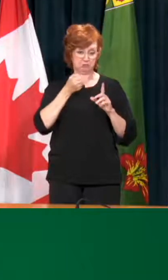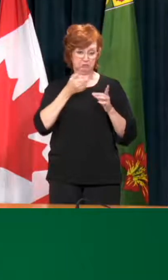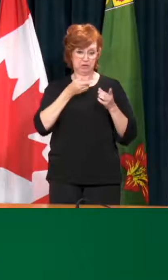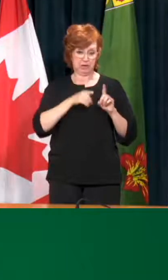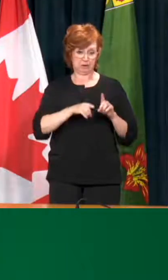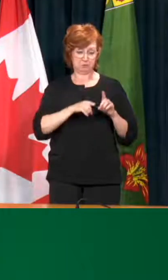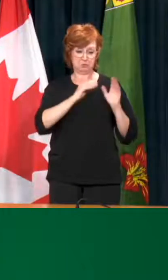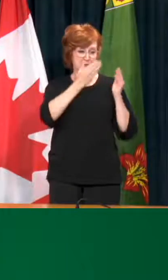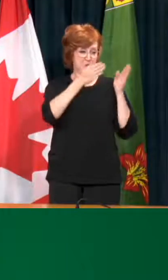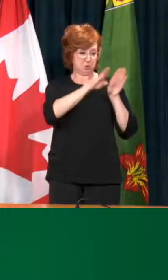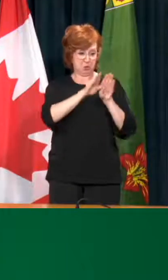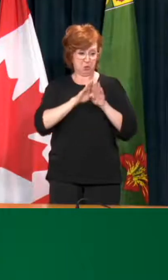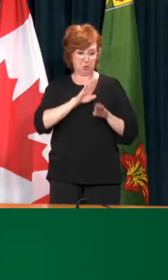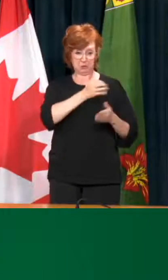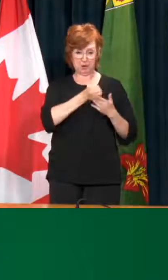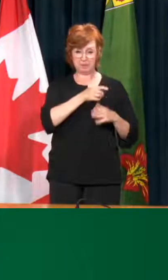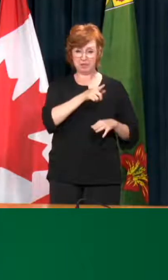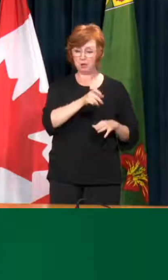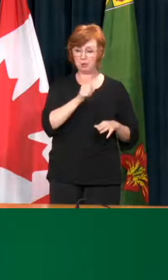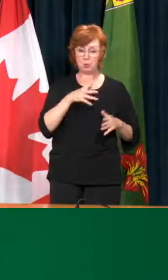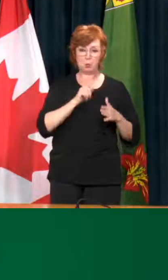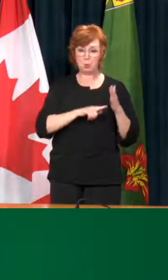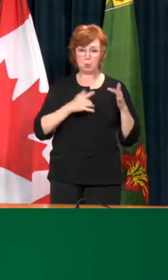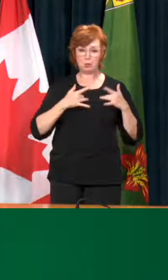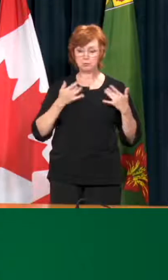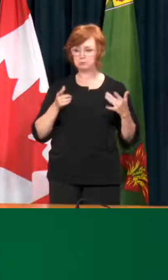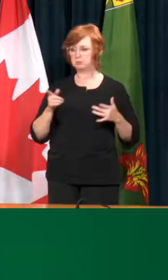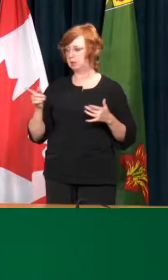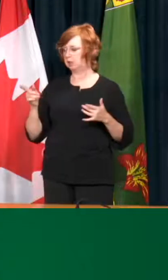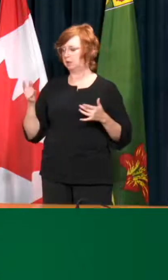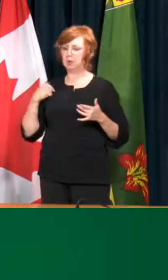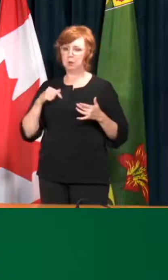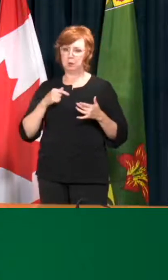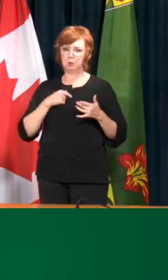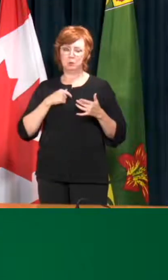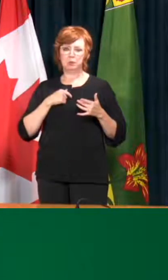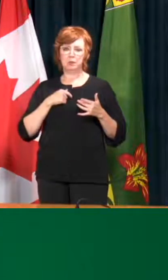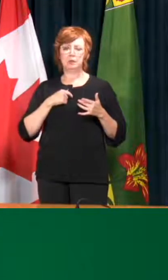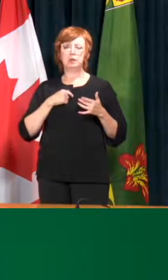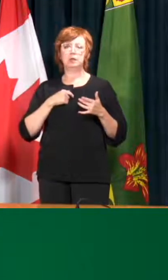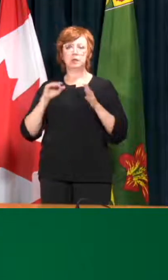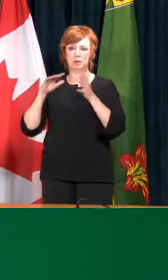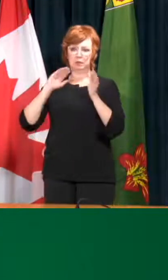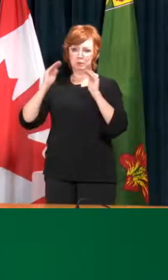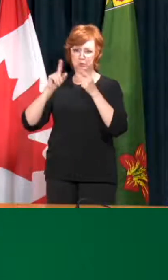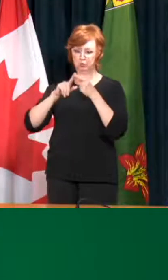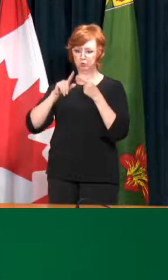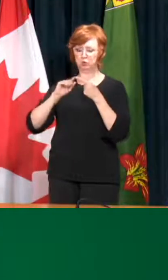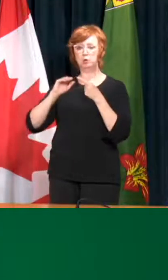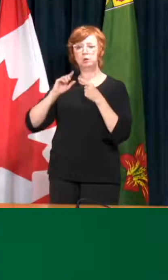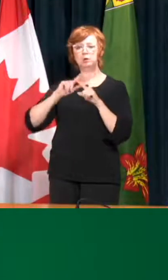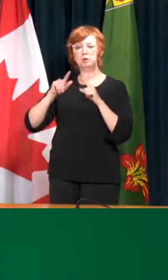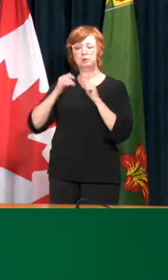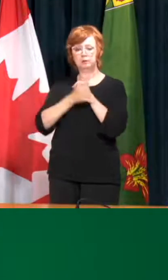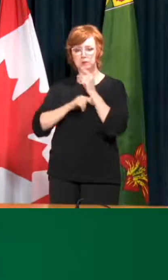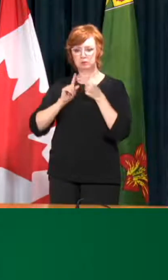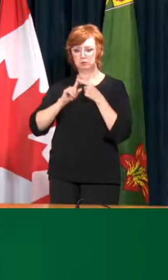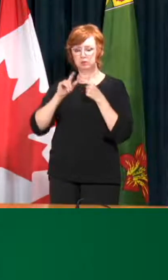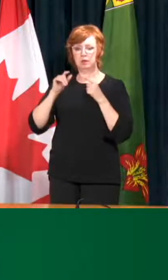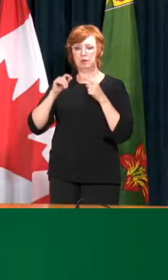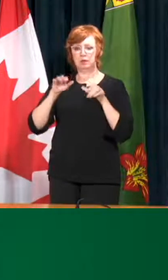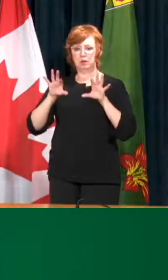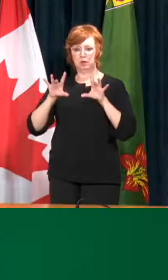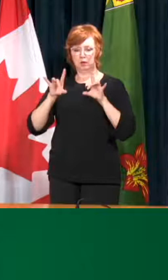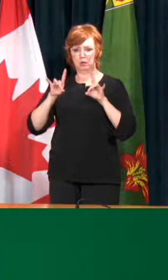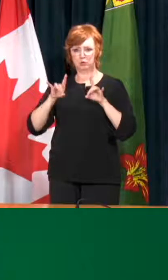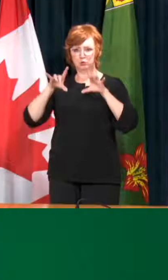We are looking very closely at other jurisdictions, primarily in Australia, Southeast Asia, Europe, where they